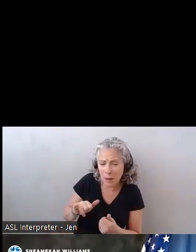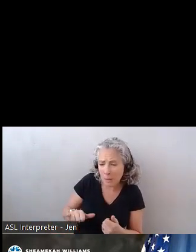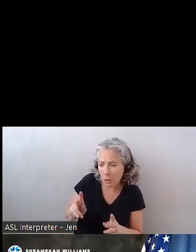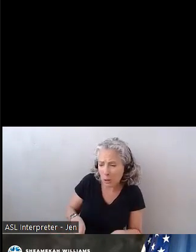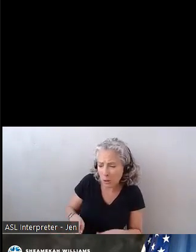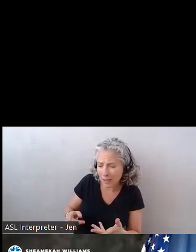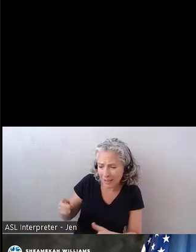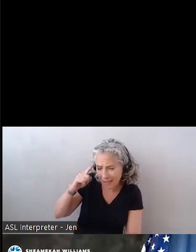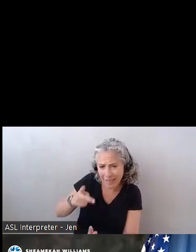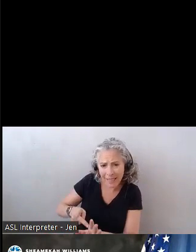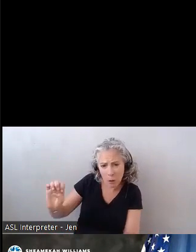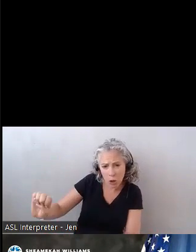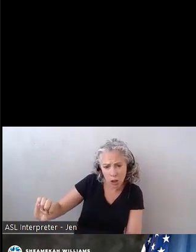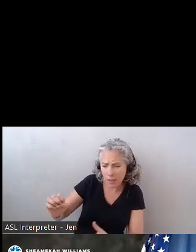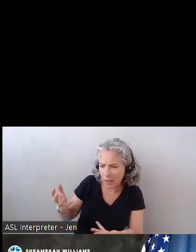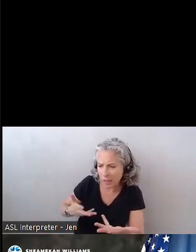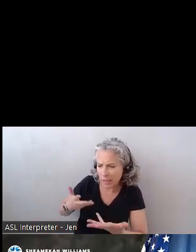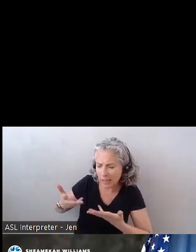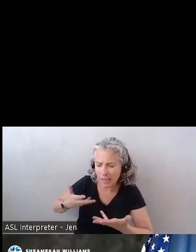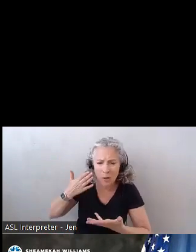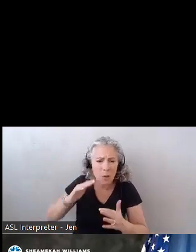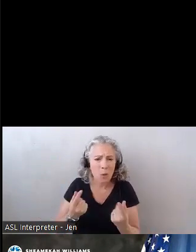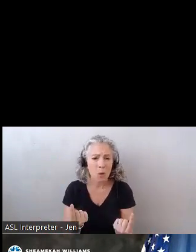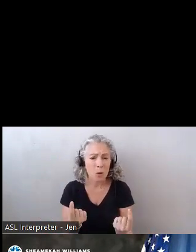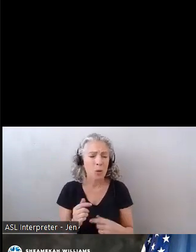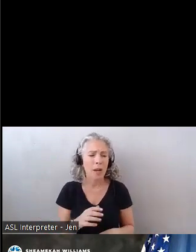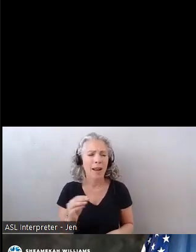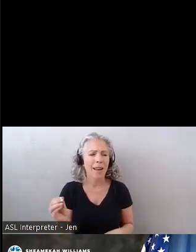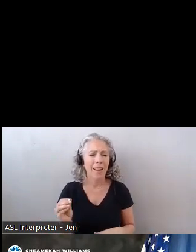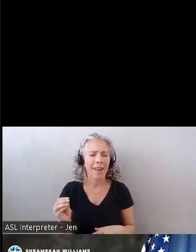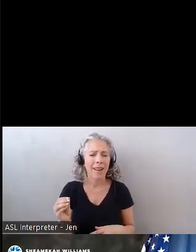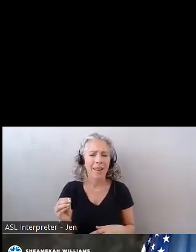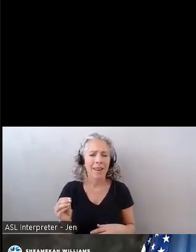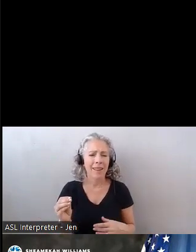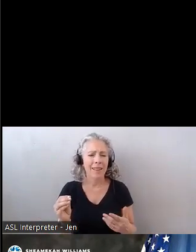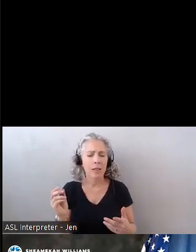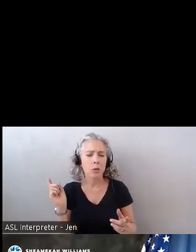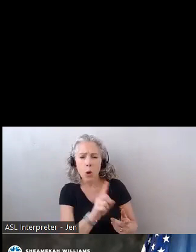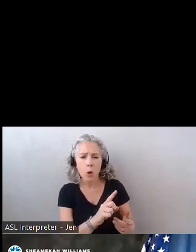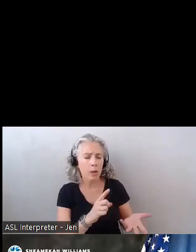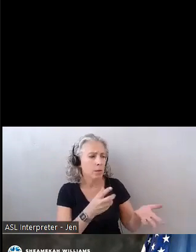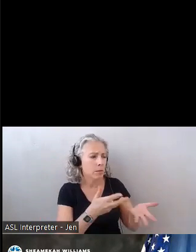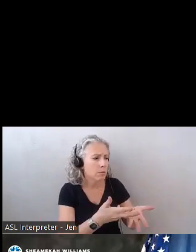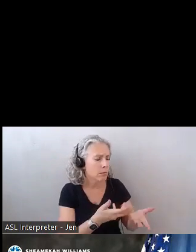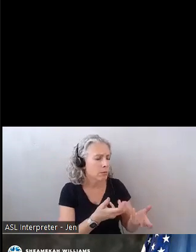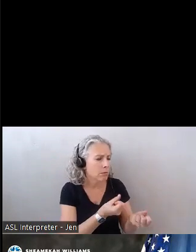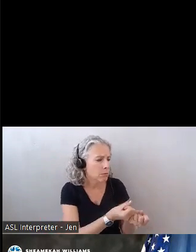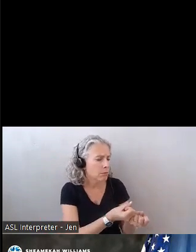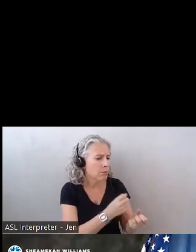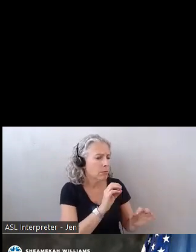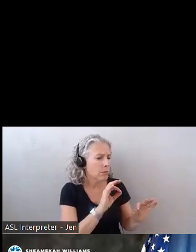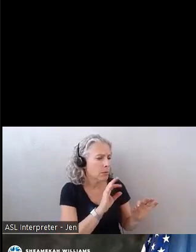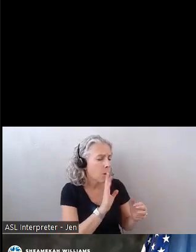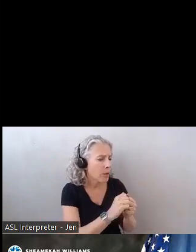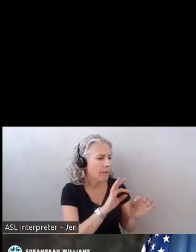a psychiatric emergency. And oftentimes that ability to be present with the family, to talk through the process can be extremely helpful.